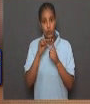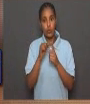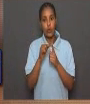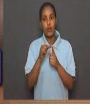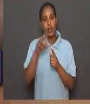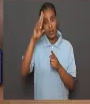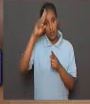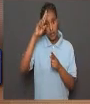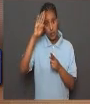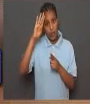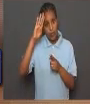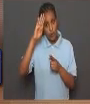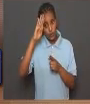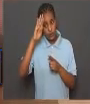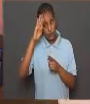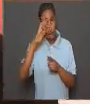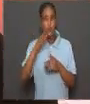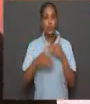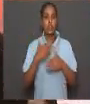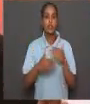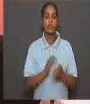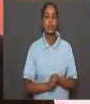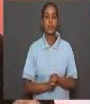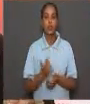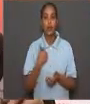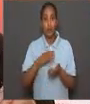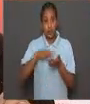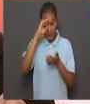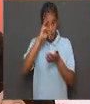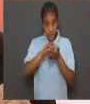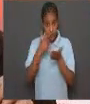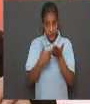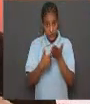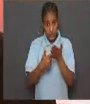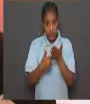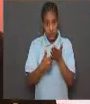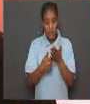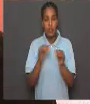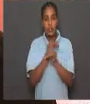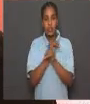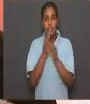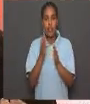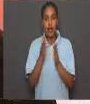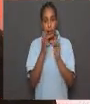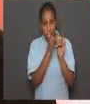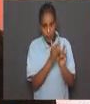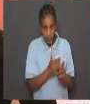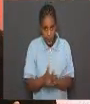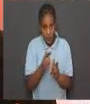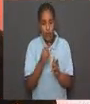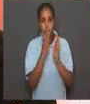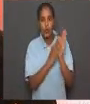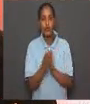the Haber-Bosch process. We learned that this is an industrial method of